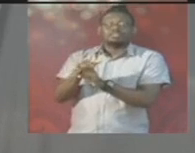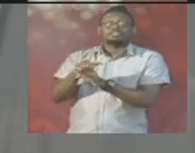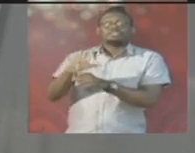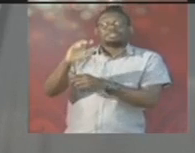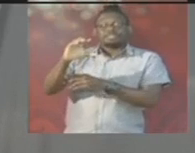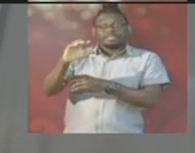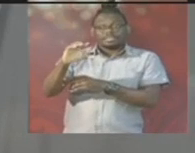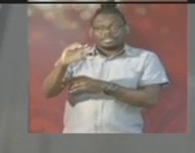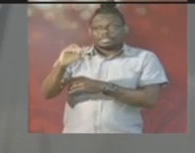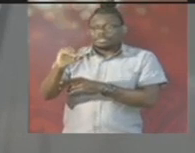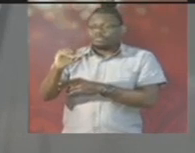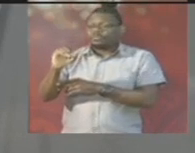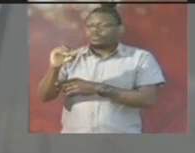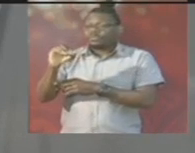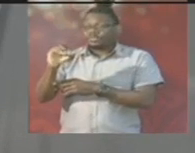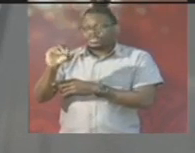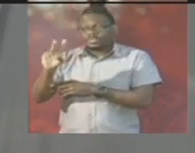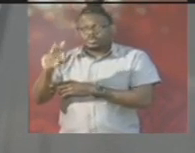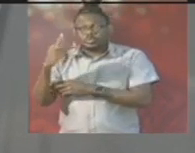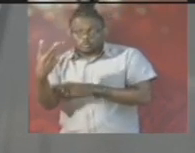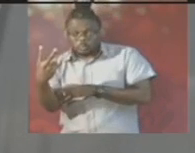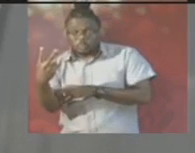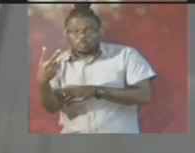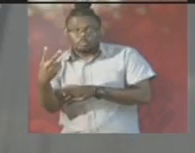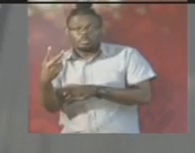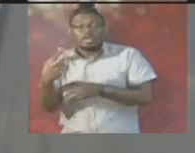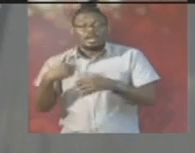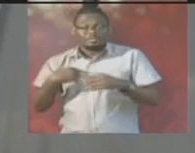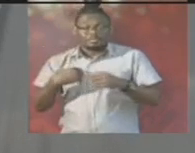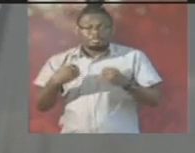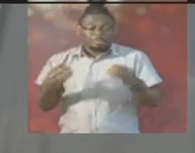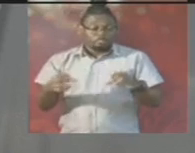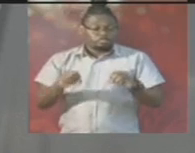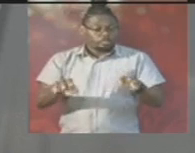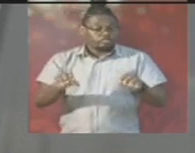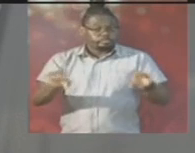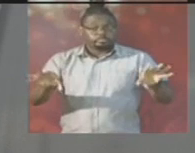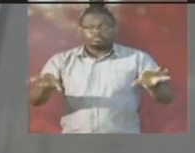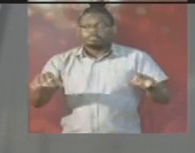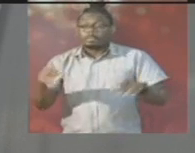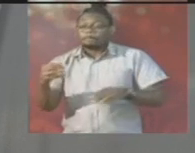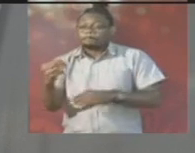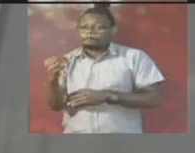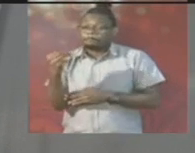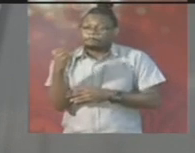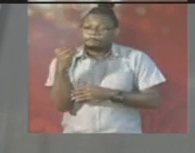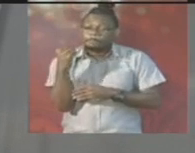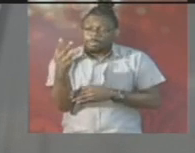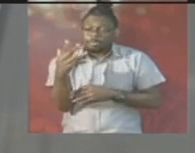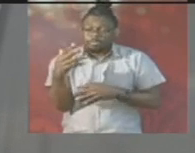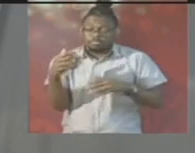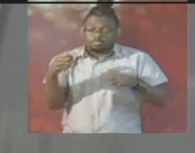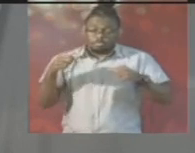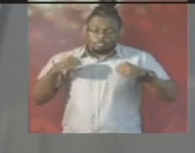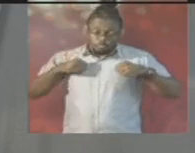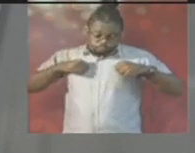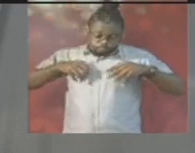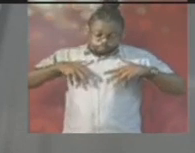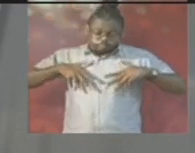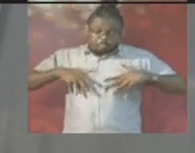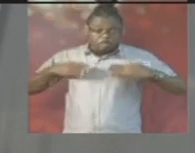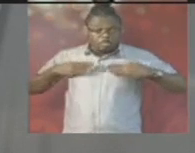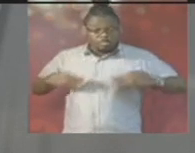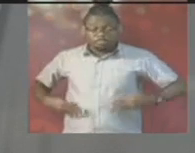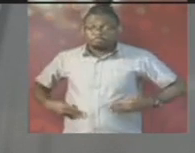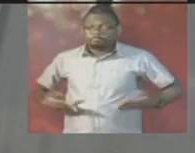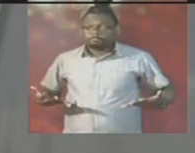enters their cells and replicates to produce millions of new virus particles. Now, during this process, millions